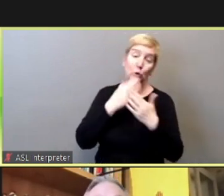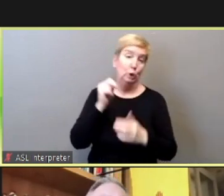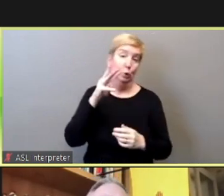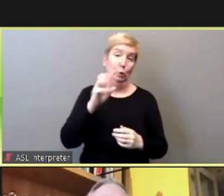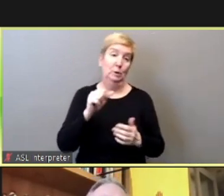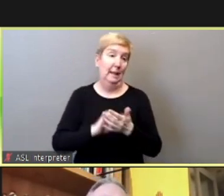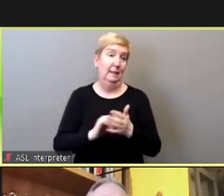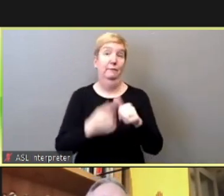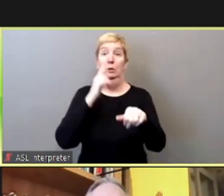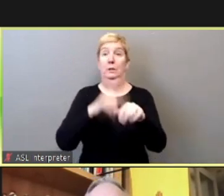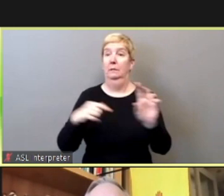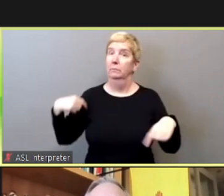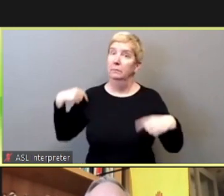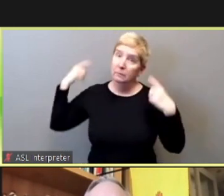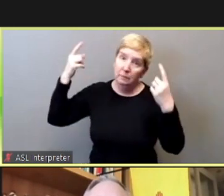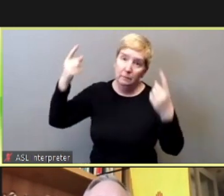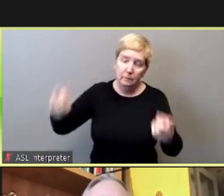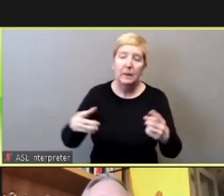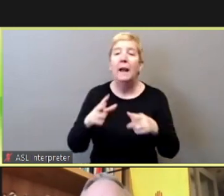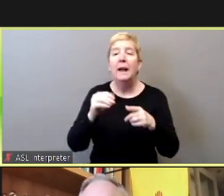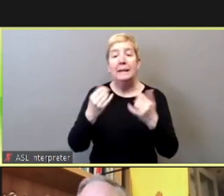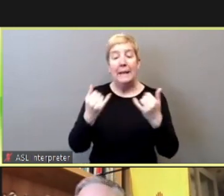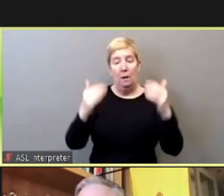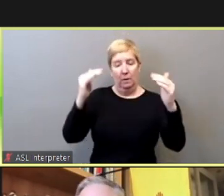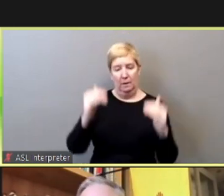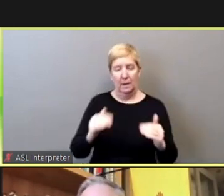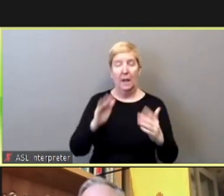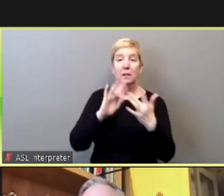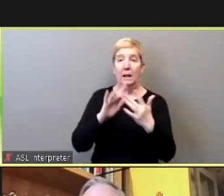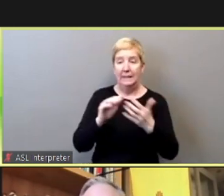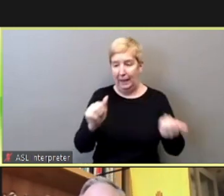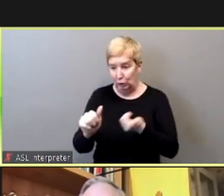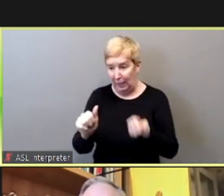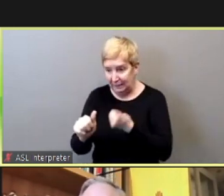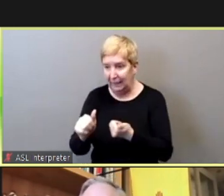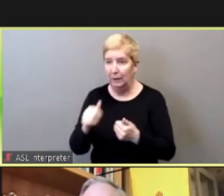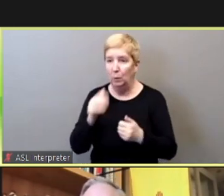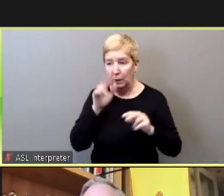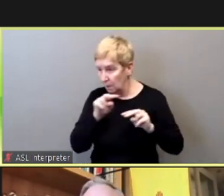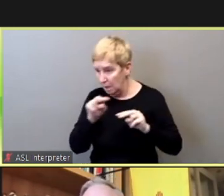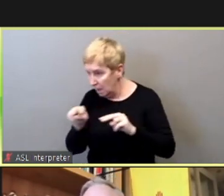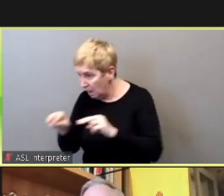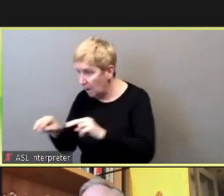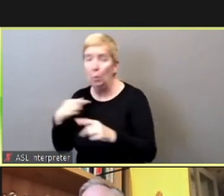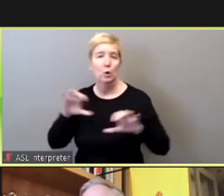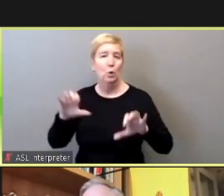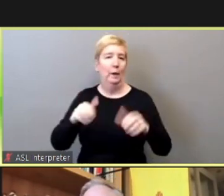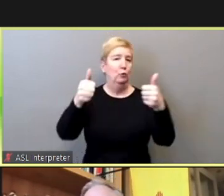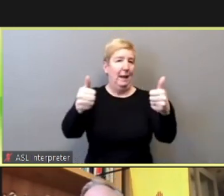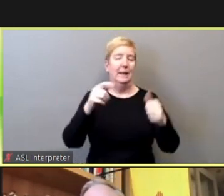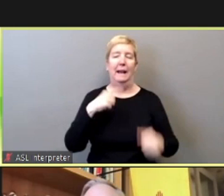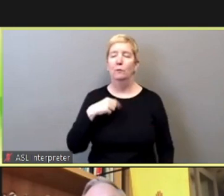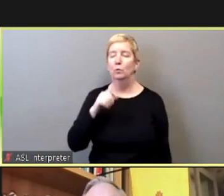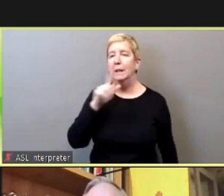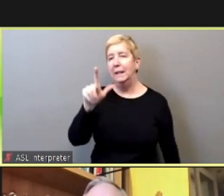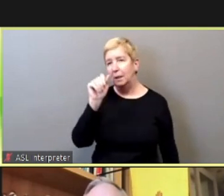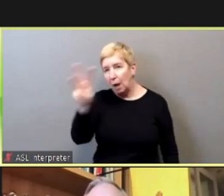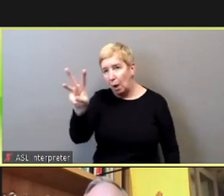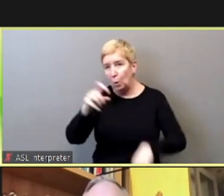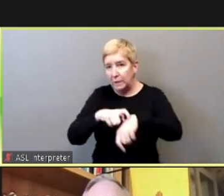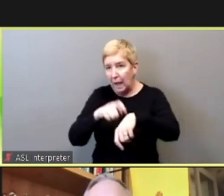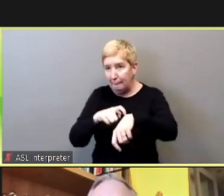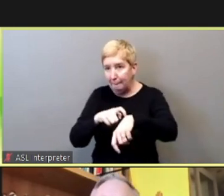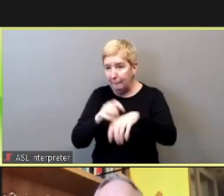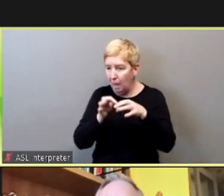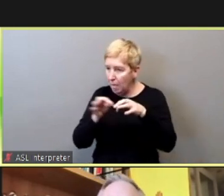that. Contact tracing, firing on all 8 cylinders, and you can see record low times again, which